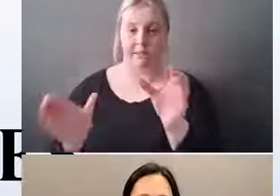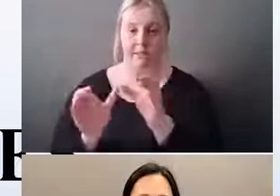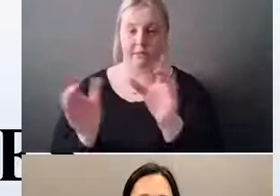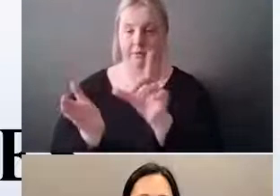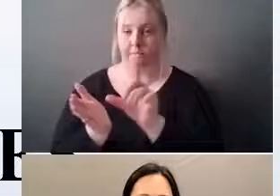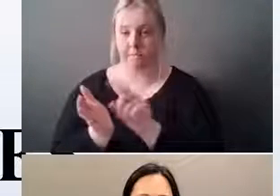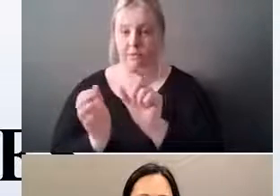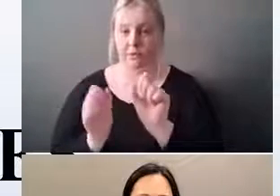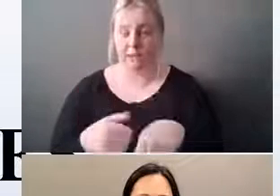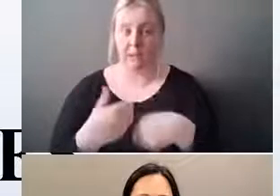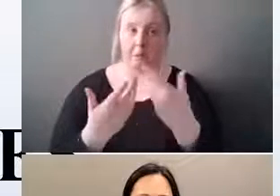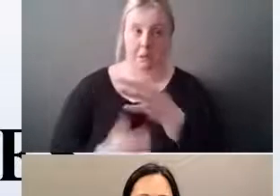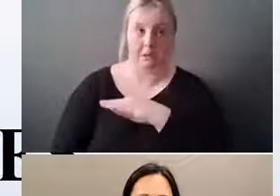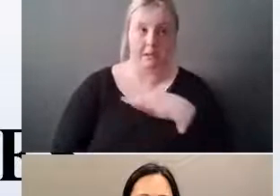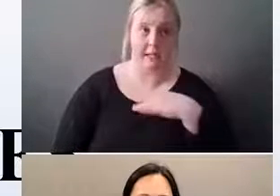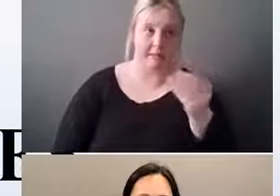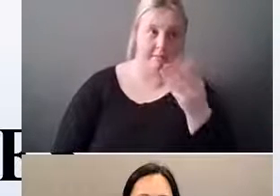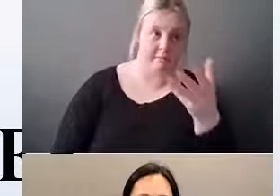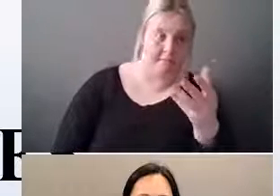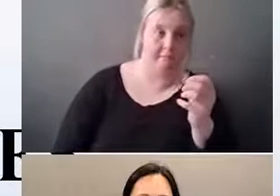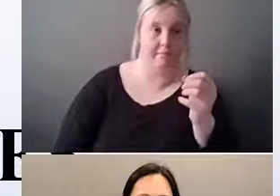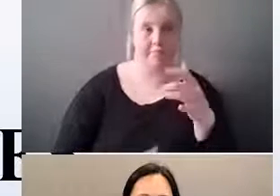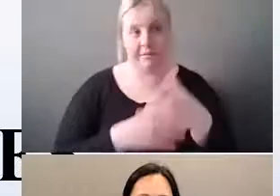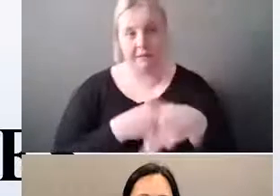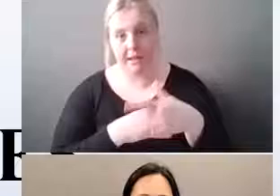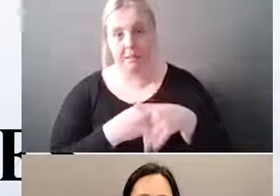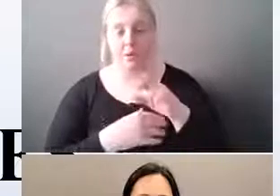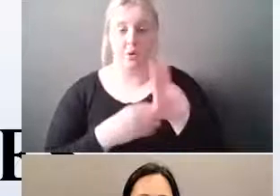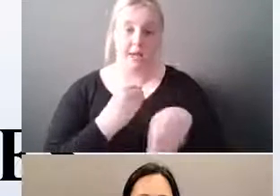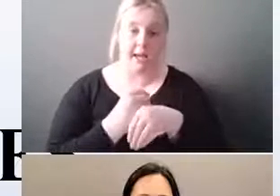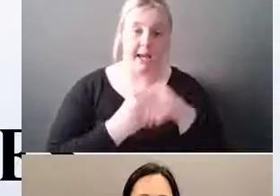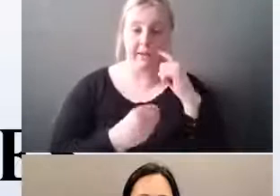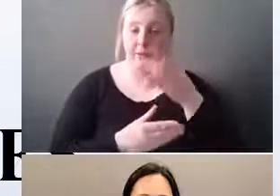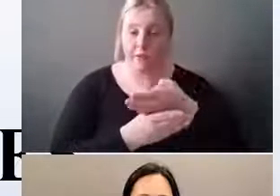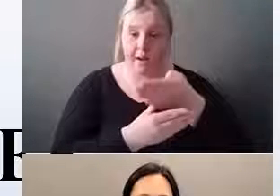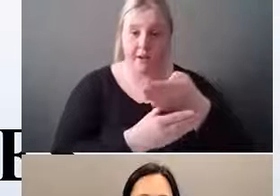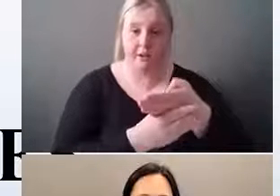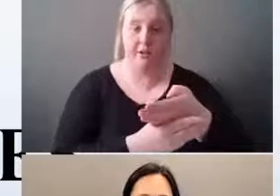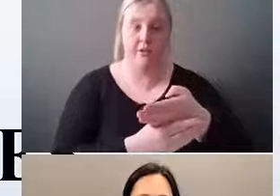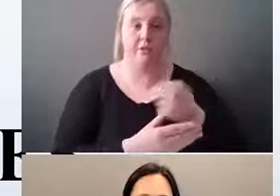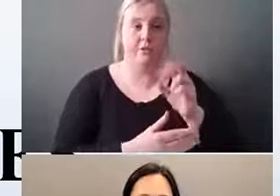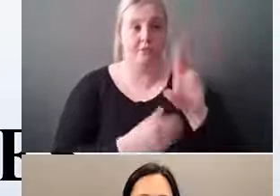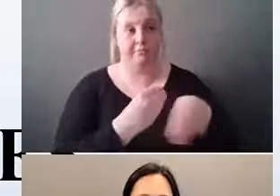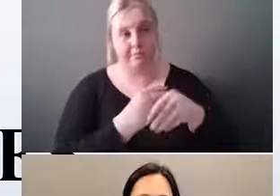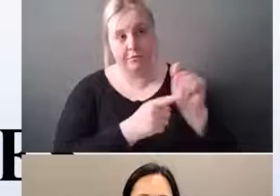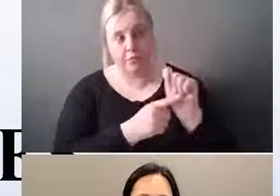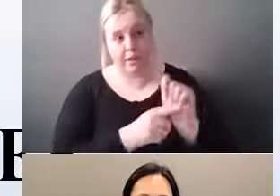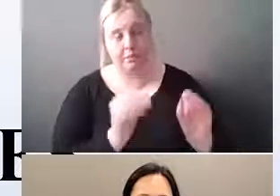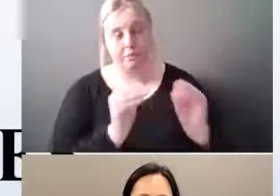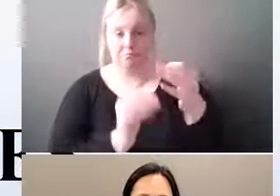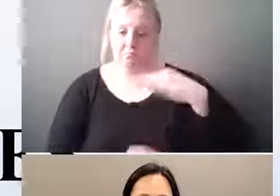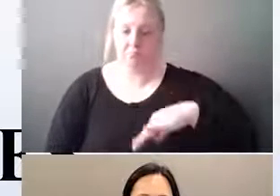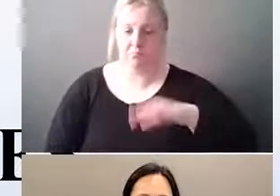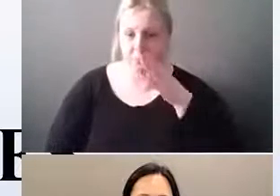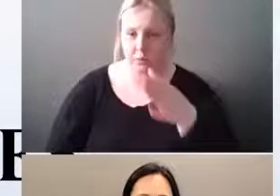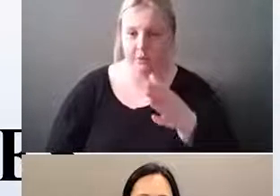to your staff, something else to add into their files as, you know, a benefit and added training that they've completed. And these